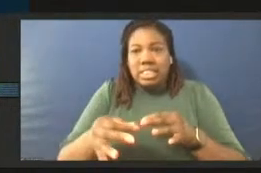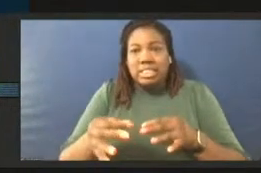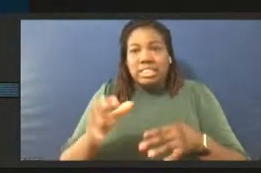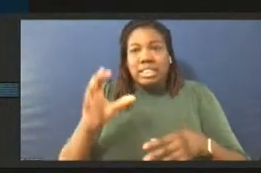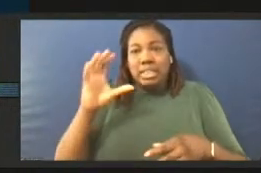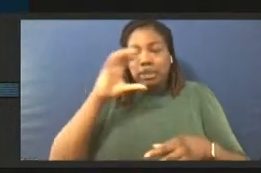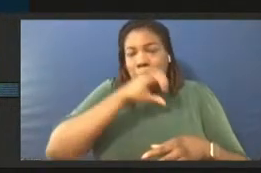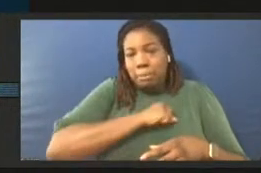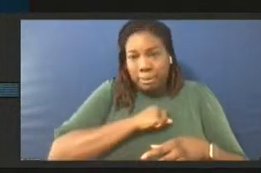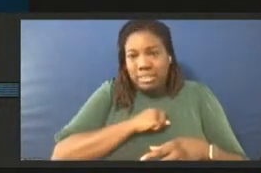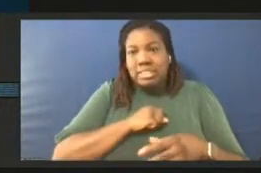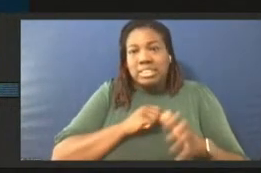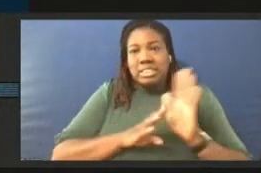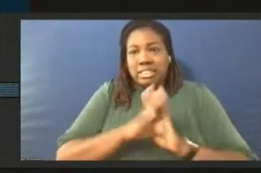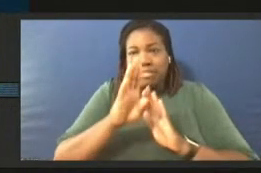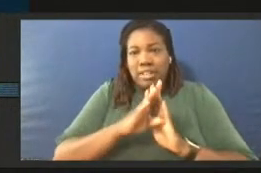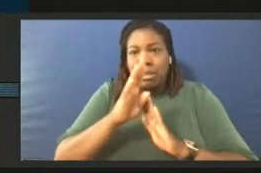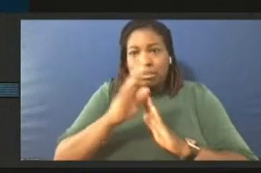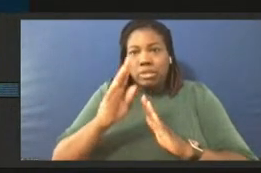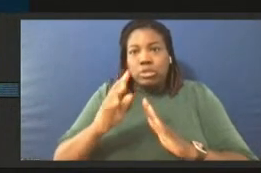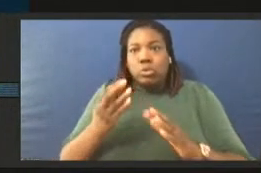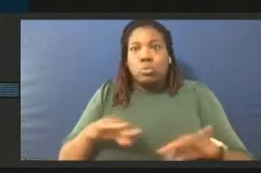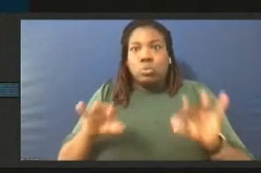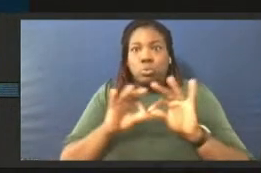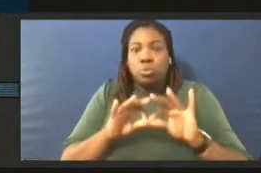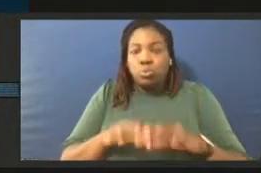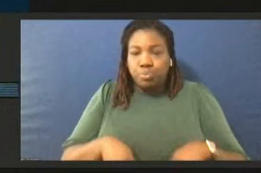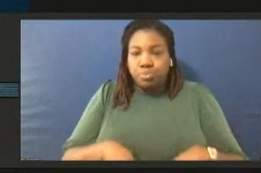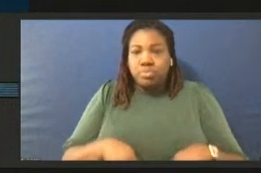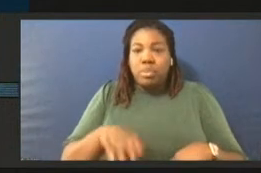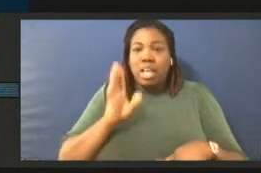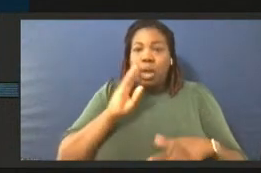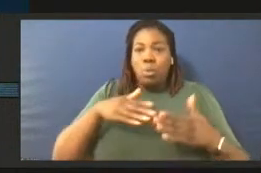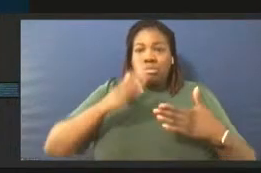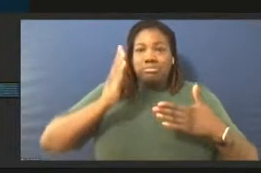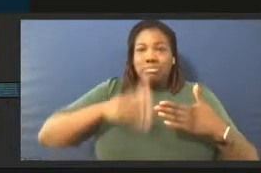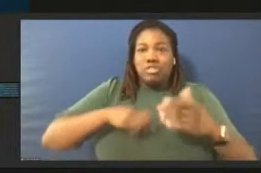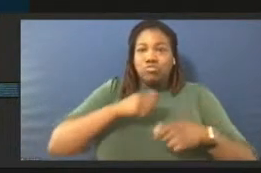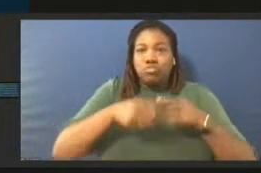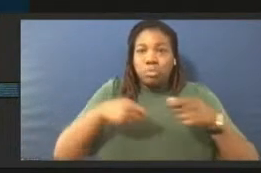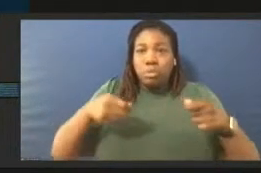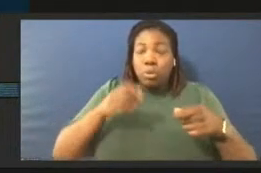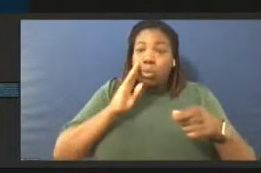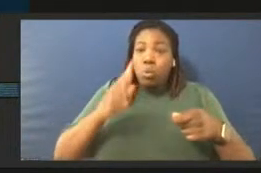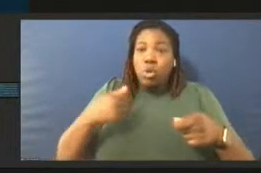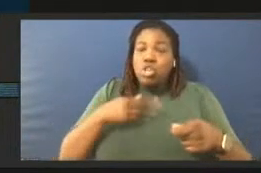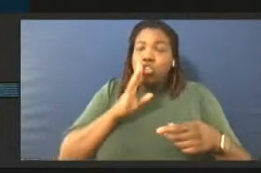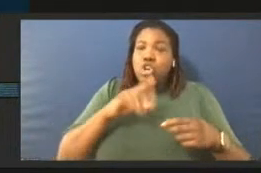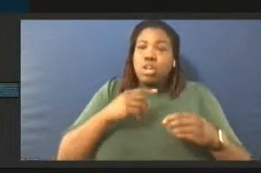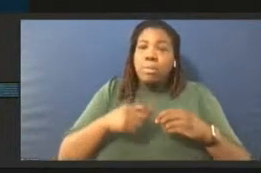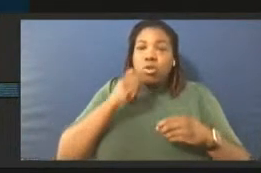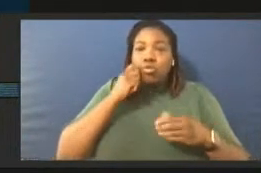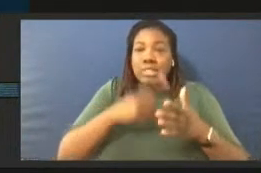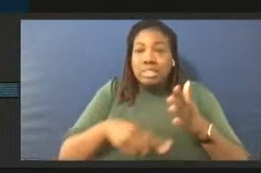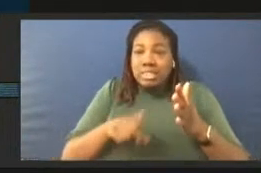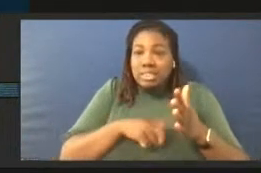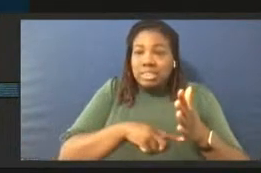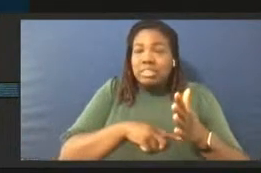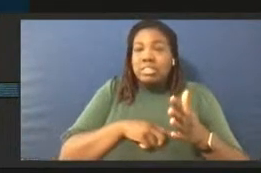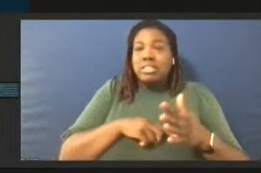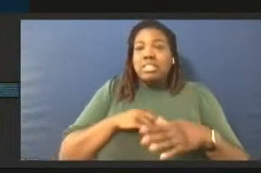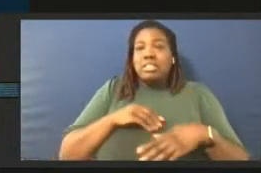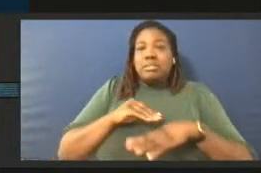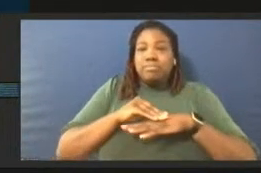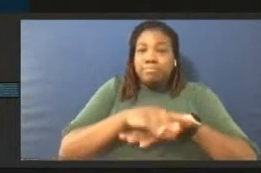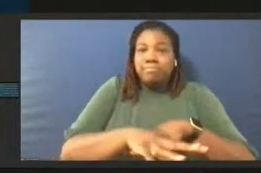developmental milestones. I'm going to close this conversation by talking about racism and its implications on adverse